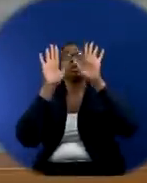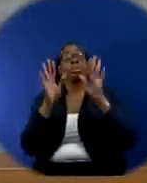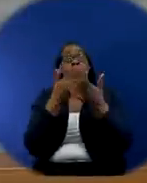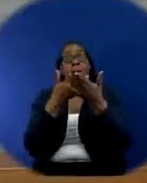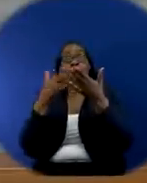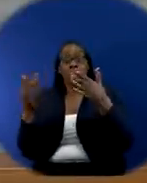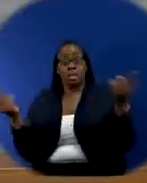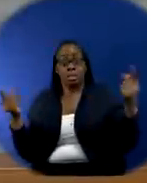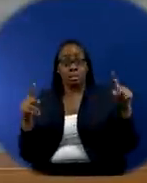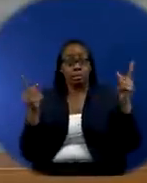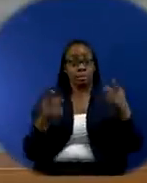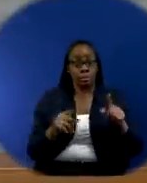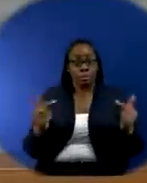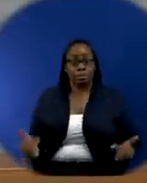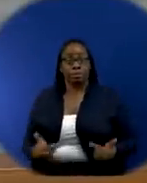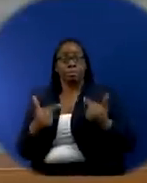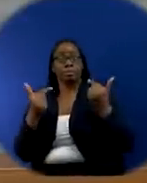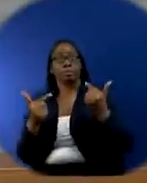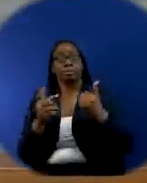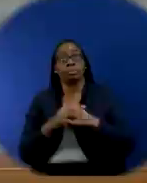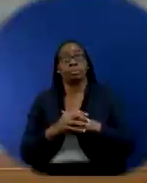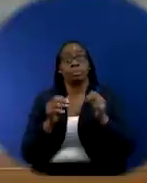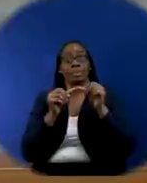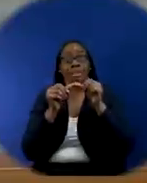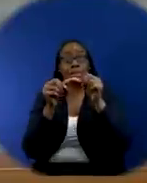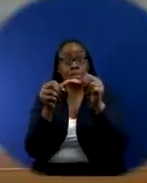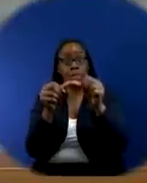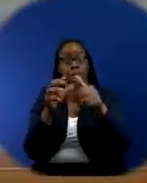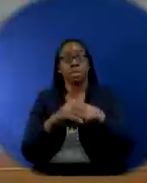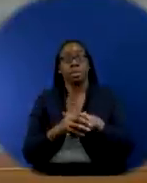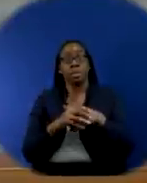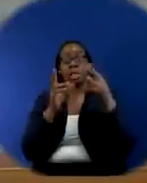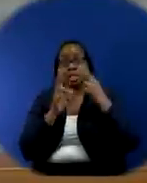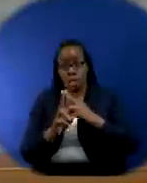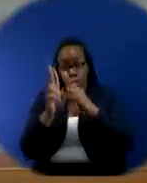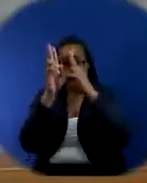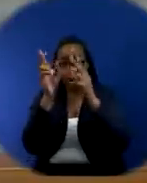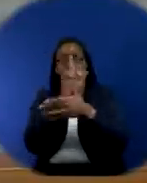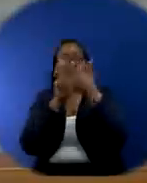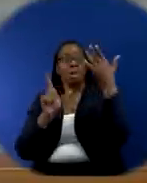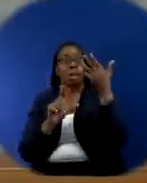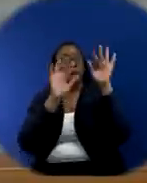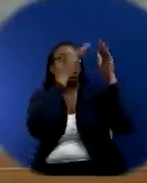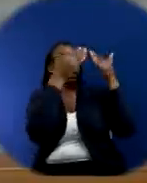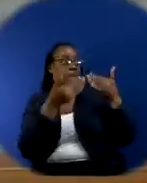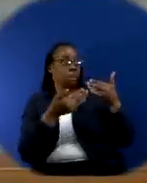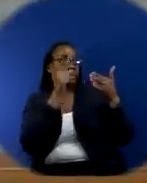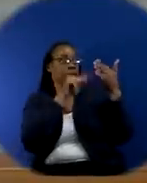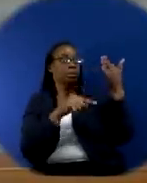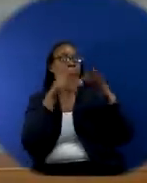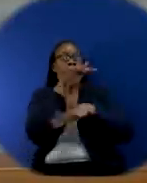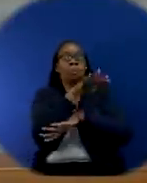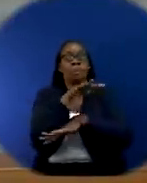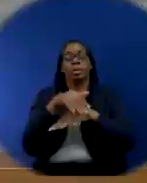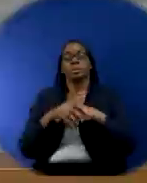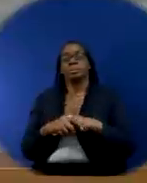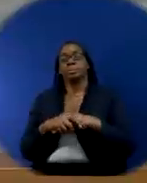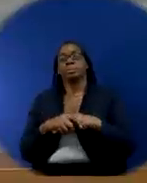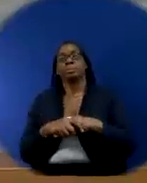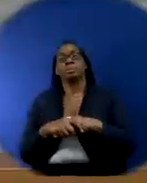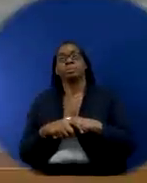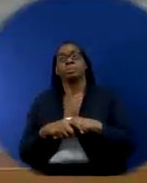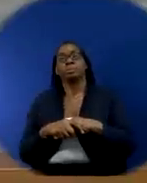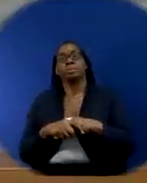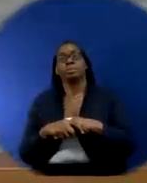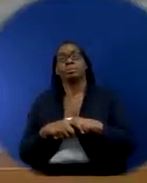done. Let's continue to honor the Lord as we look into his word this afternoon. We'll